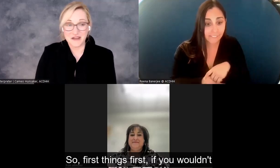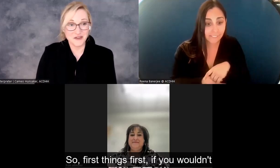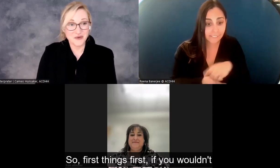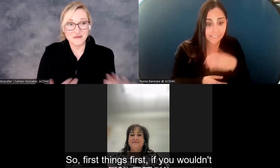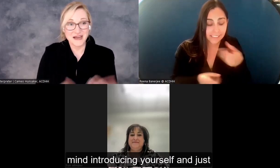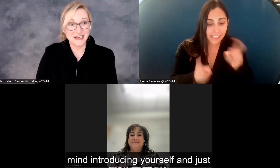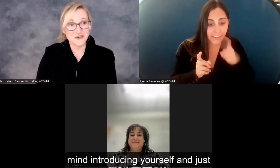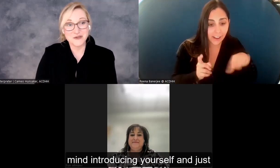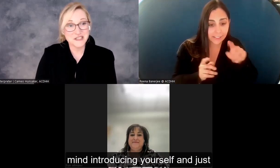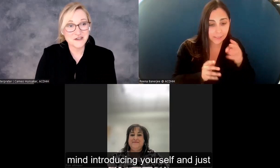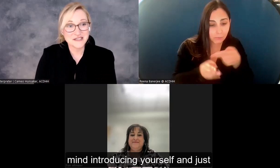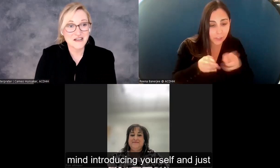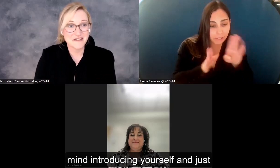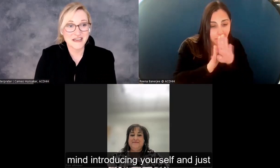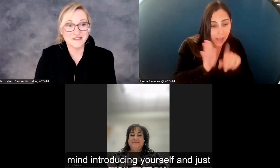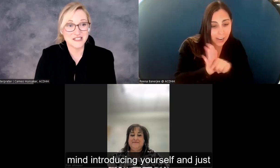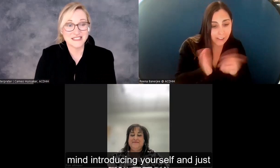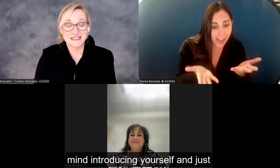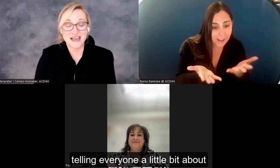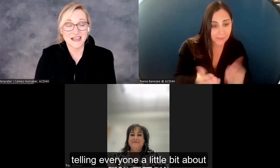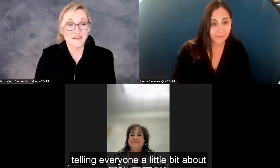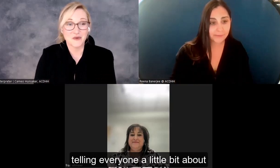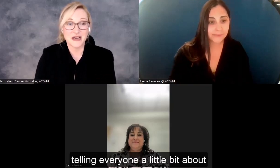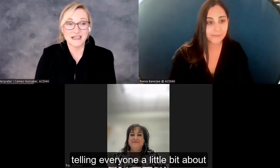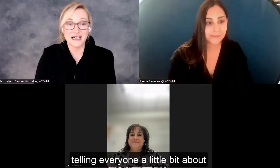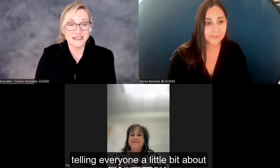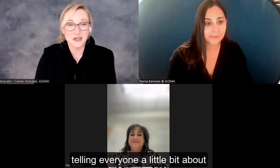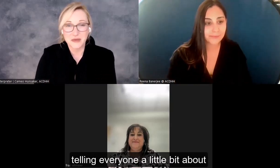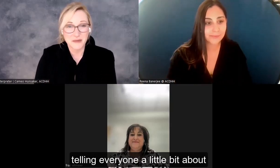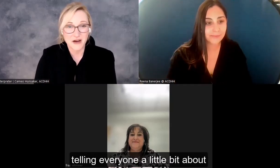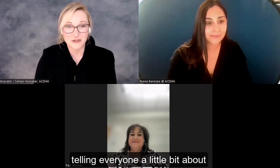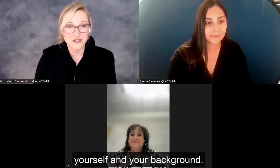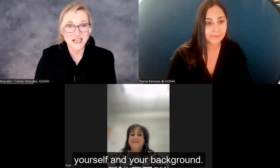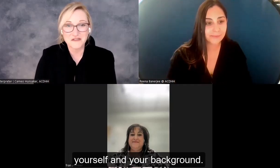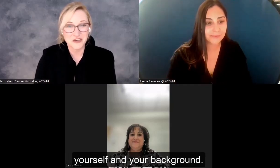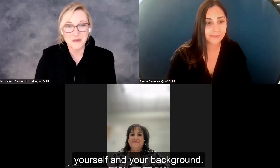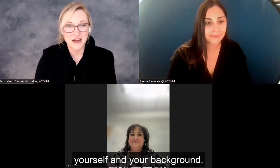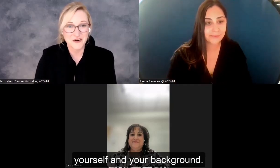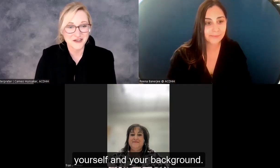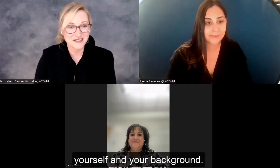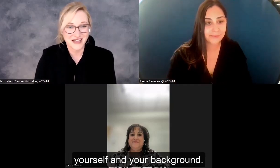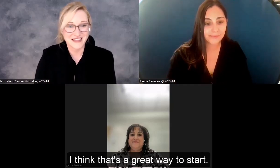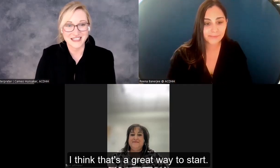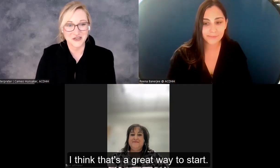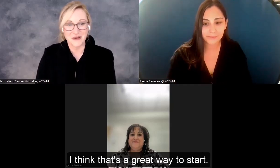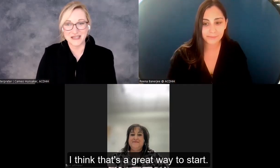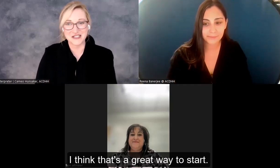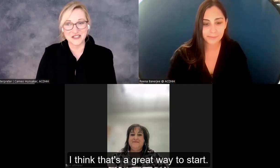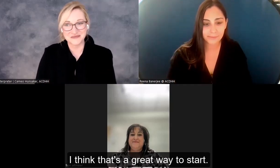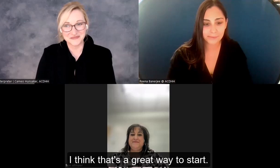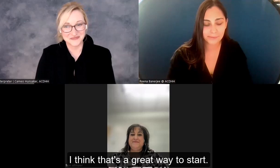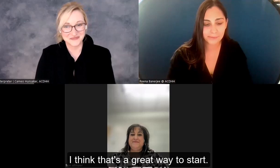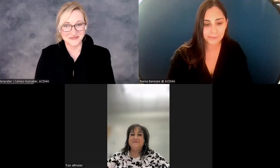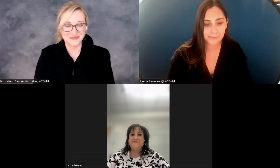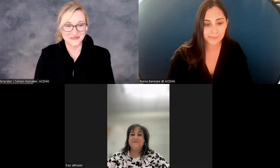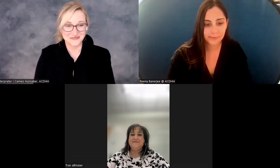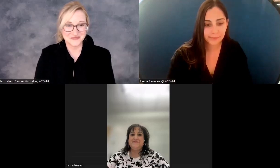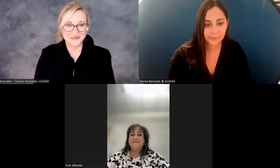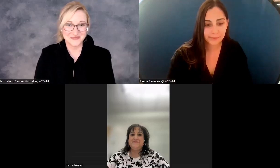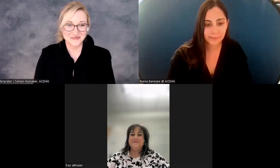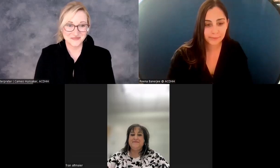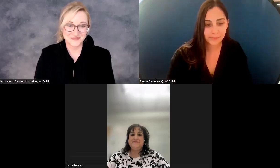first, if you wouldn't mind introducing yourself and just telling everyone a little bit about yourself and your background, I think that's a great way to start.